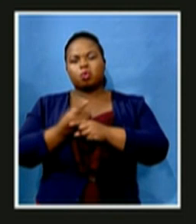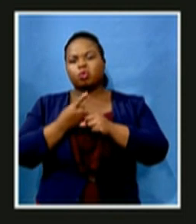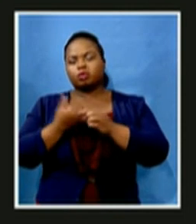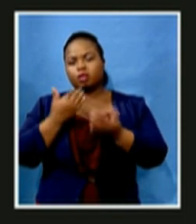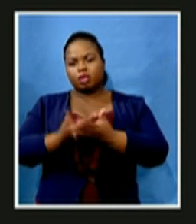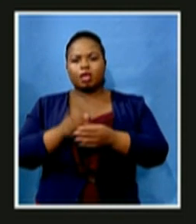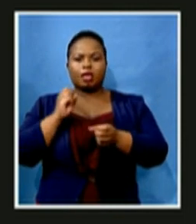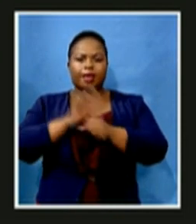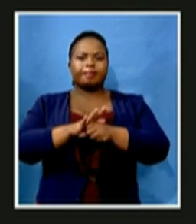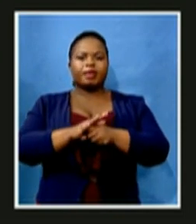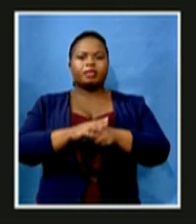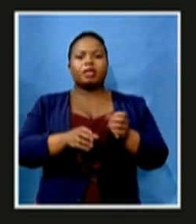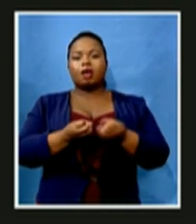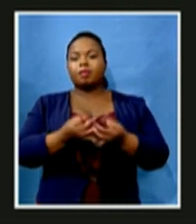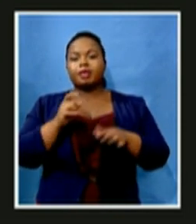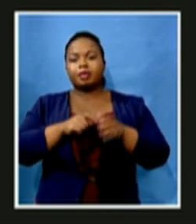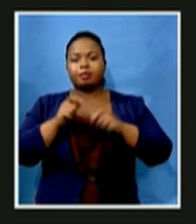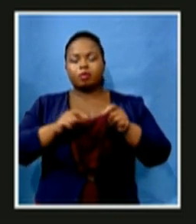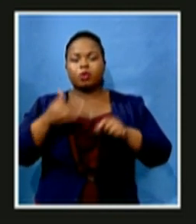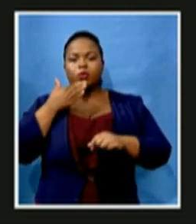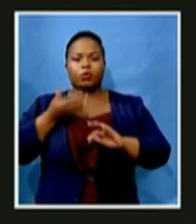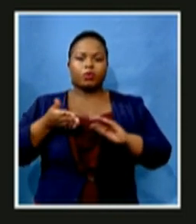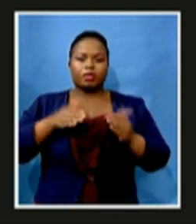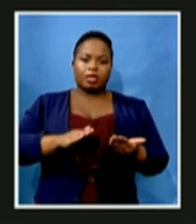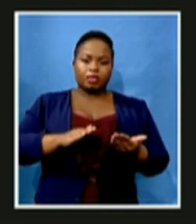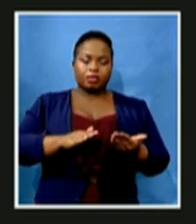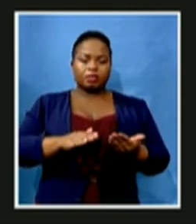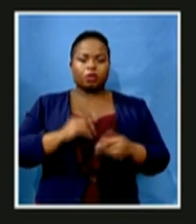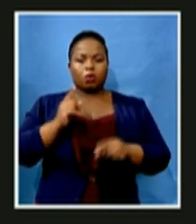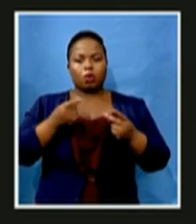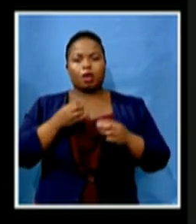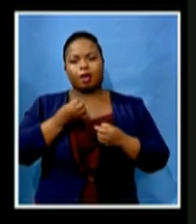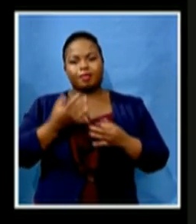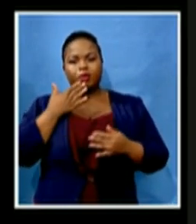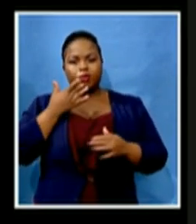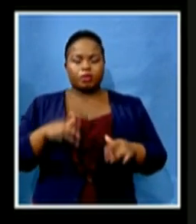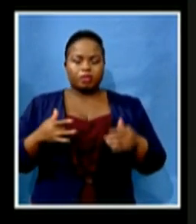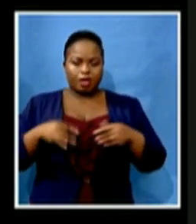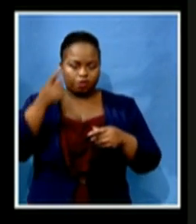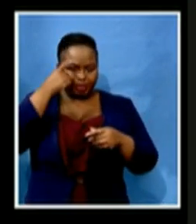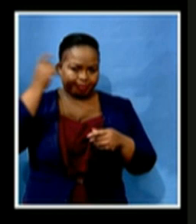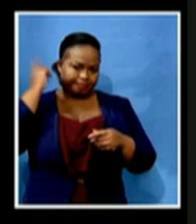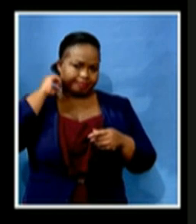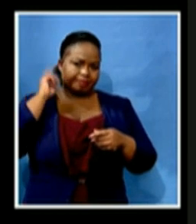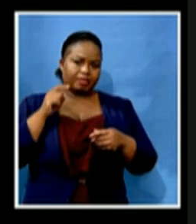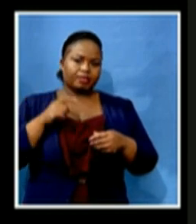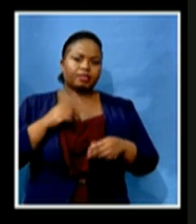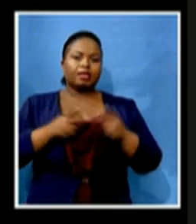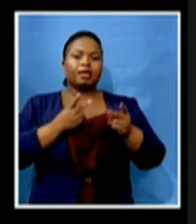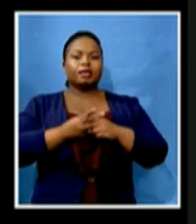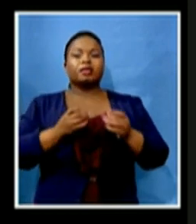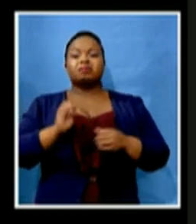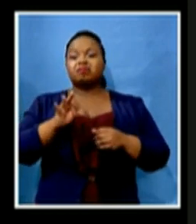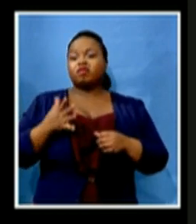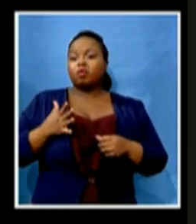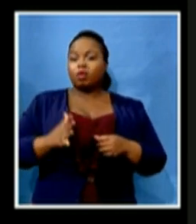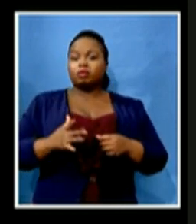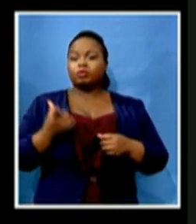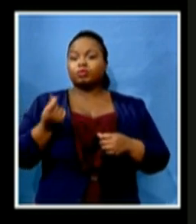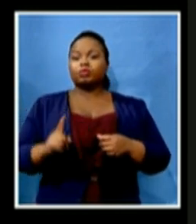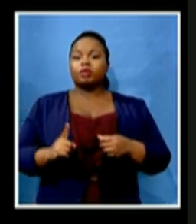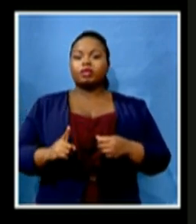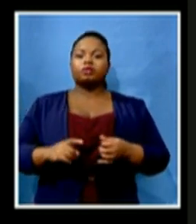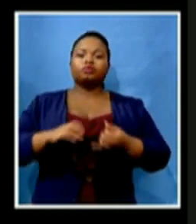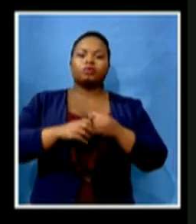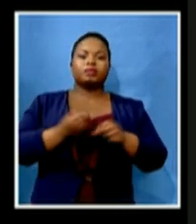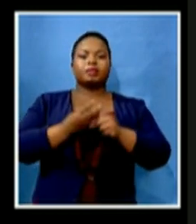significant degree, we need to take note. So what we wanted to do was put something into the public domain to inform our